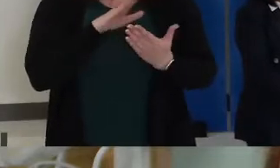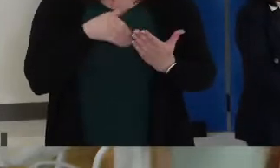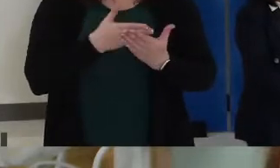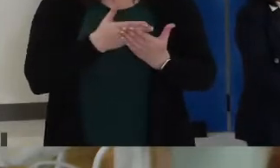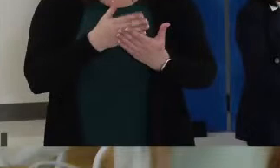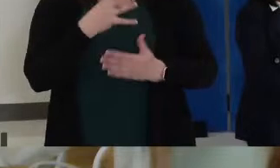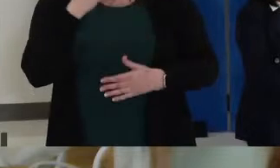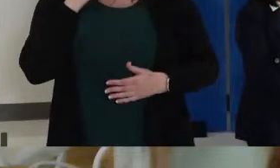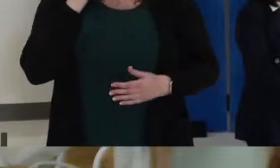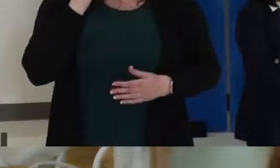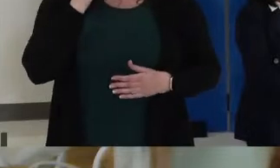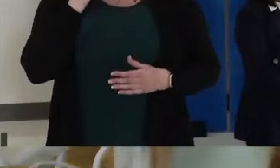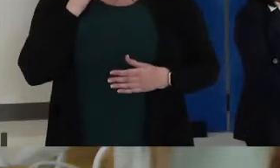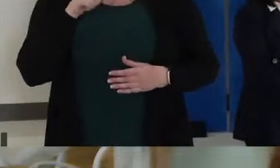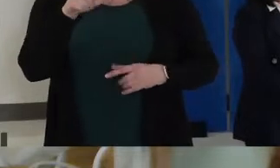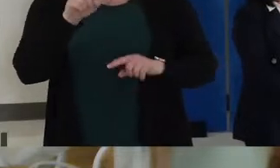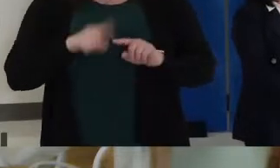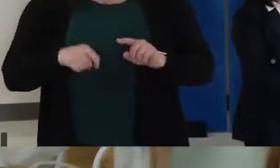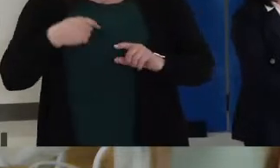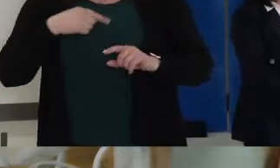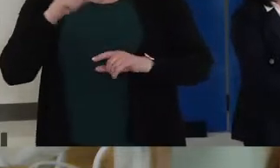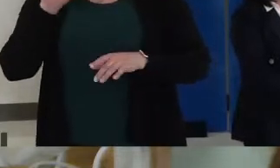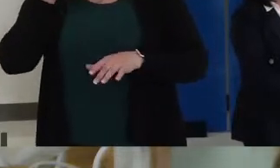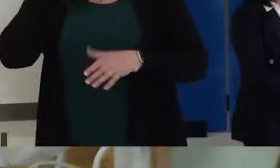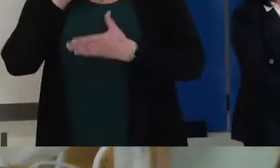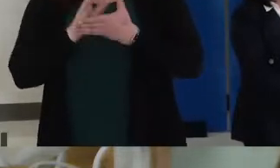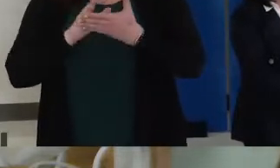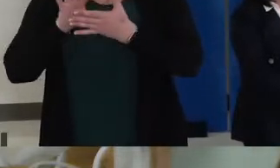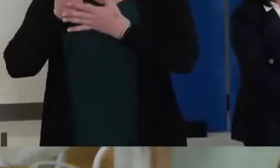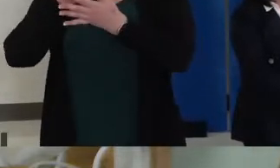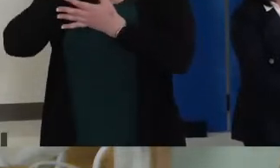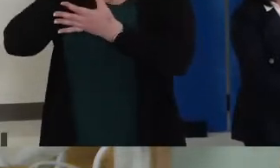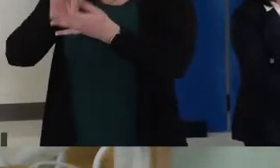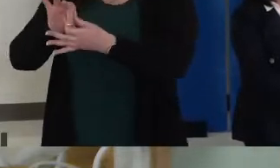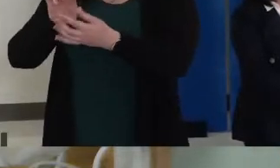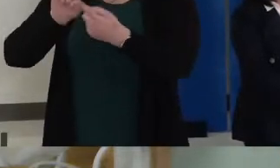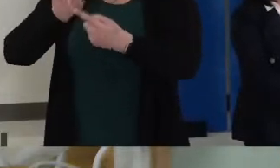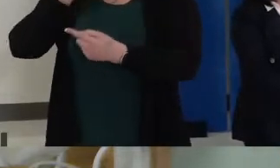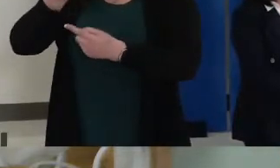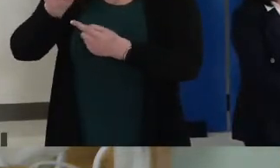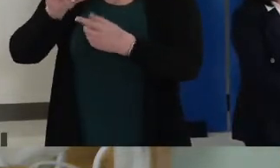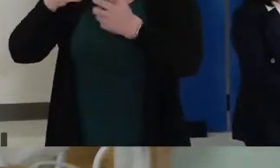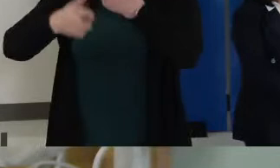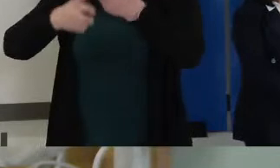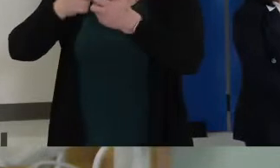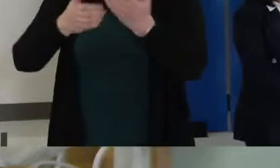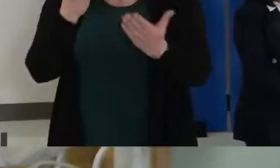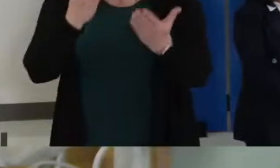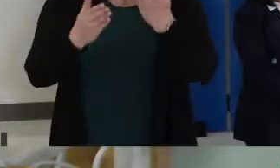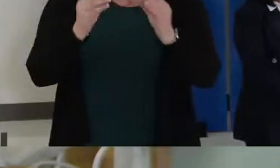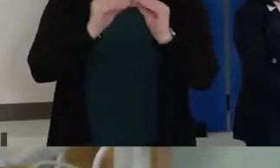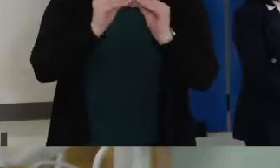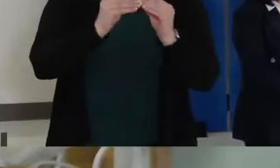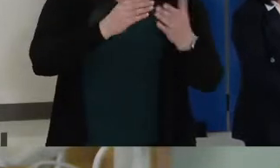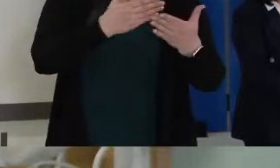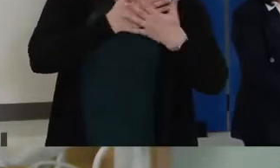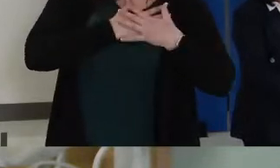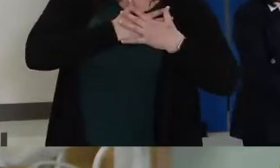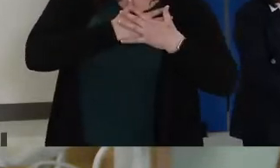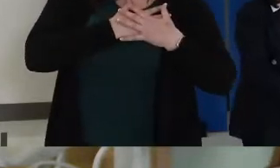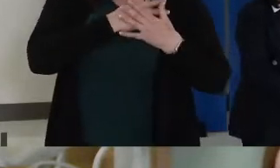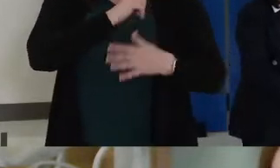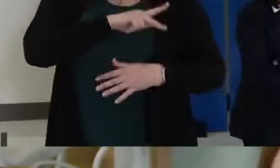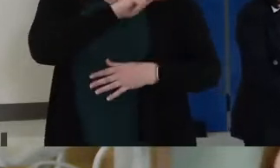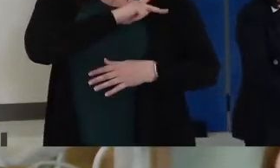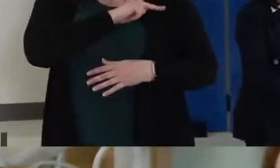here that can't lay claim to some relationship to this issue, some more intimately and personally to the issue